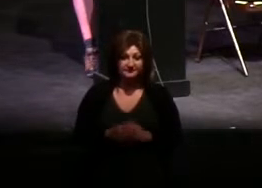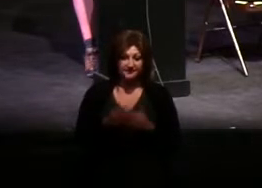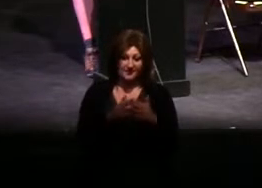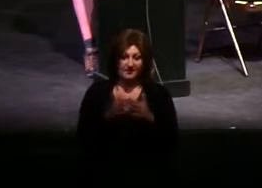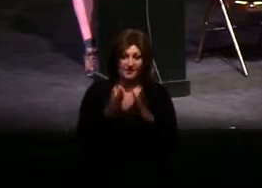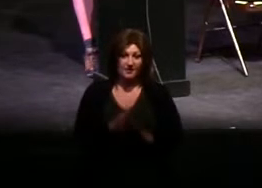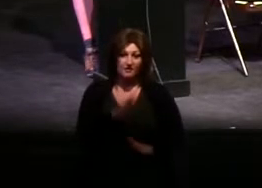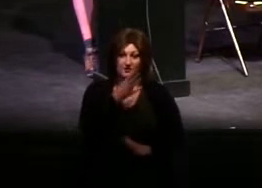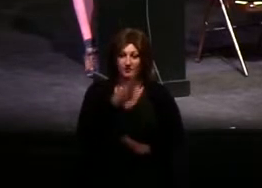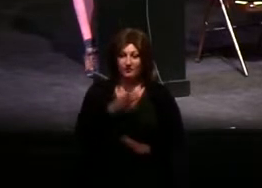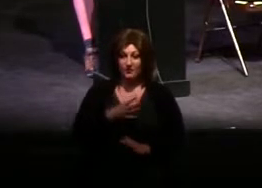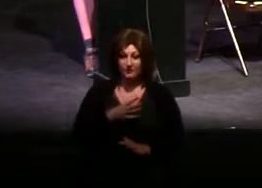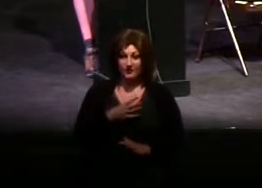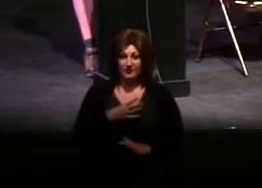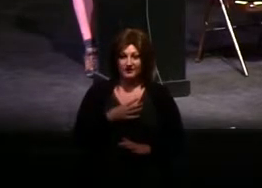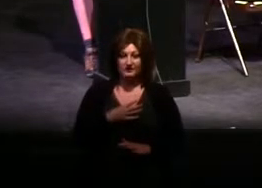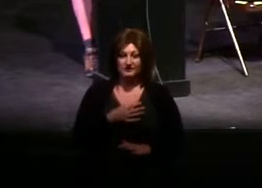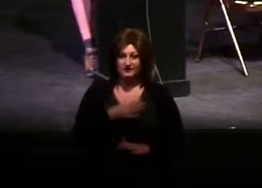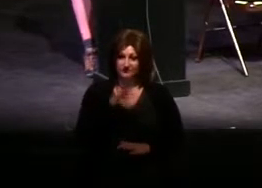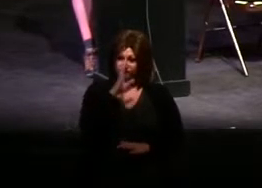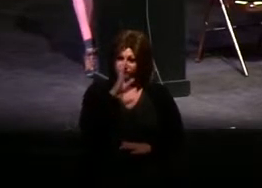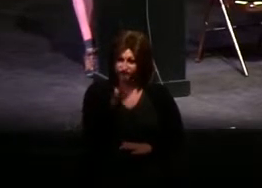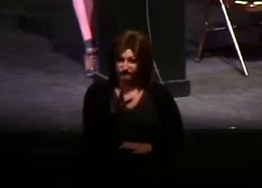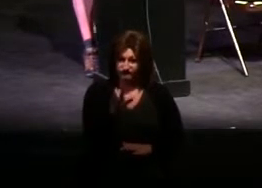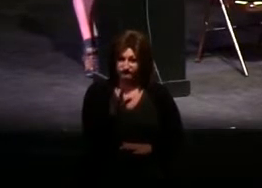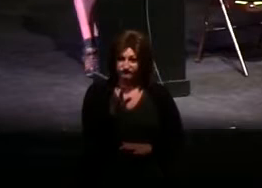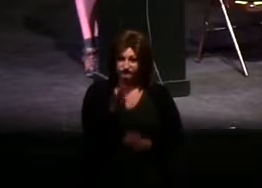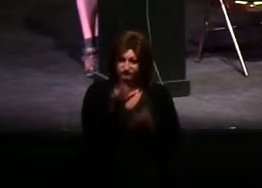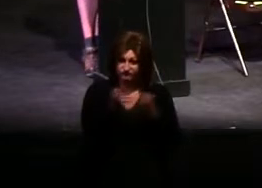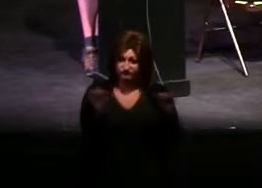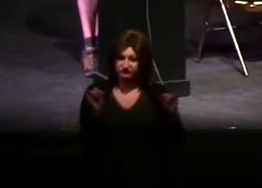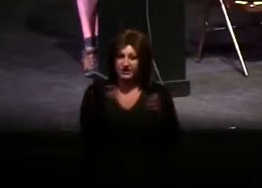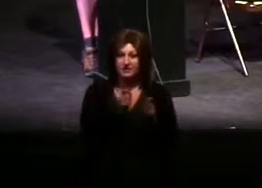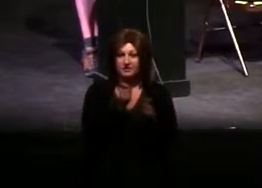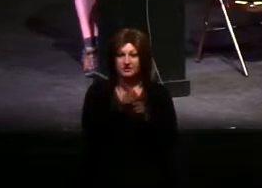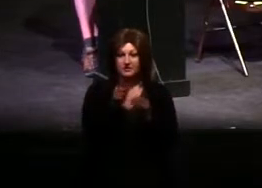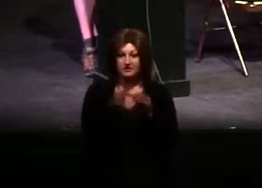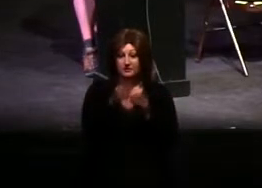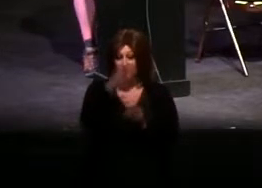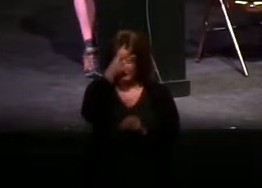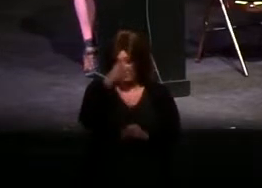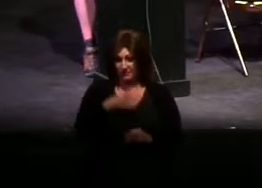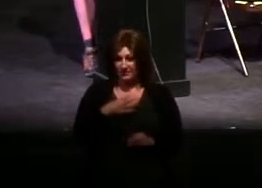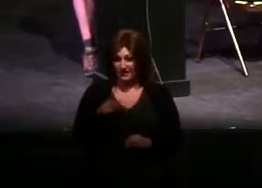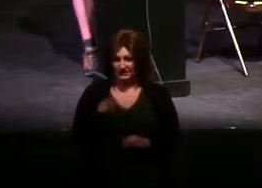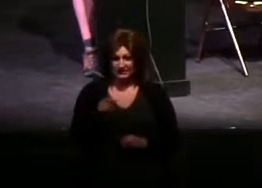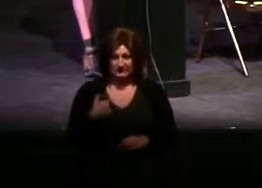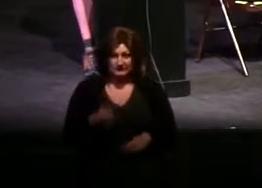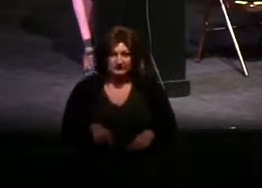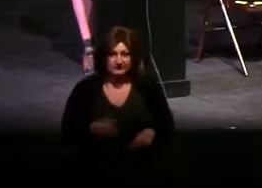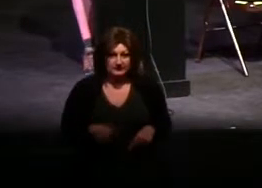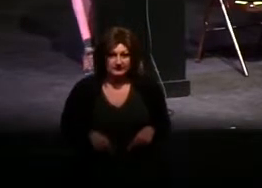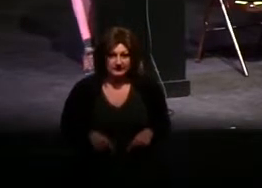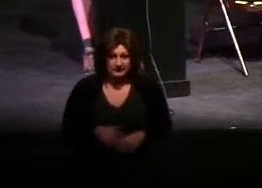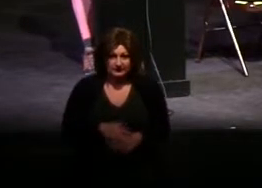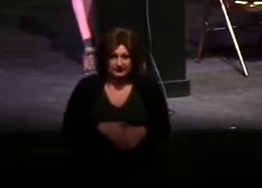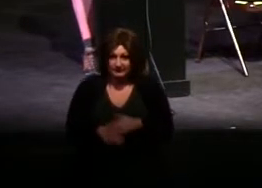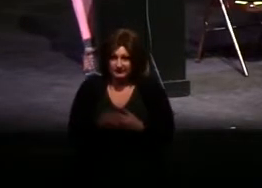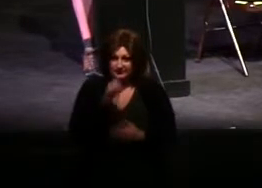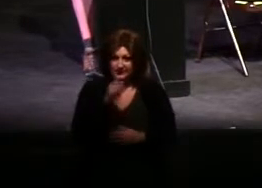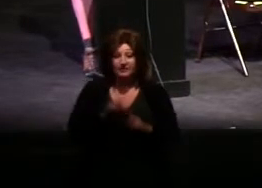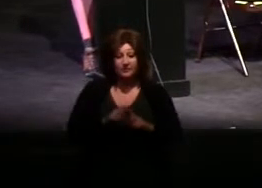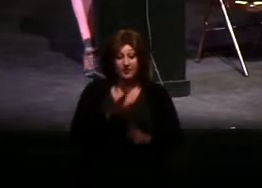American women, their directness and independence, particularly with men, made Keita nervous. But